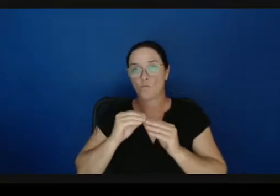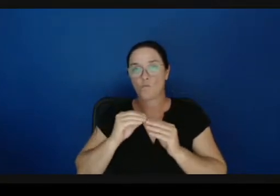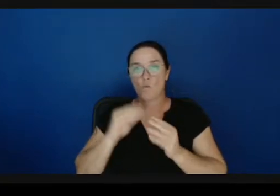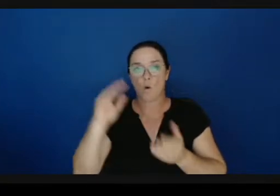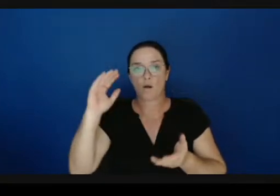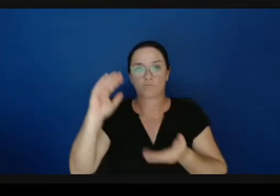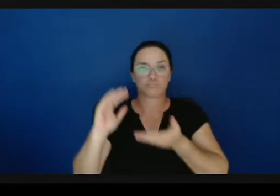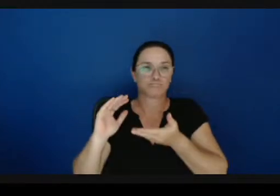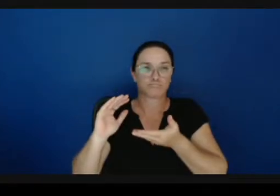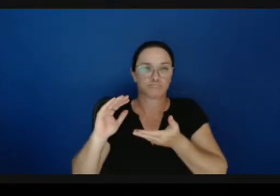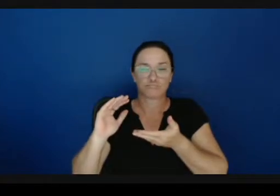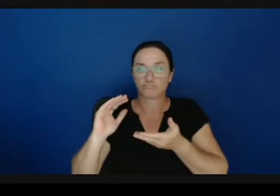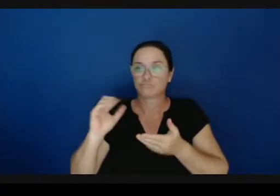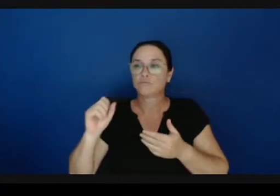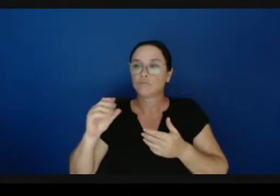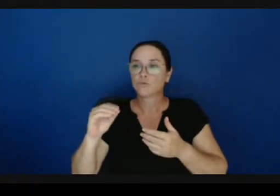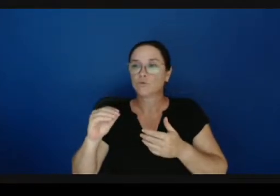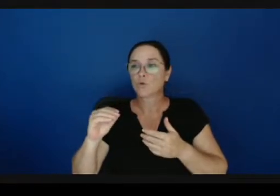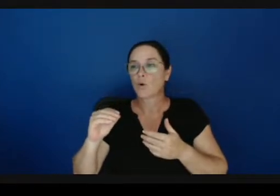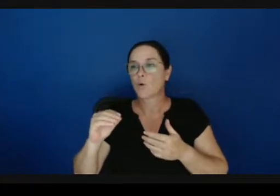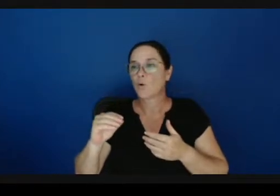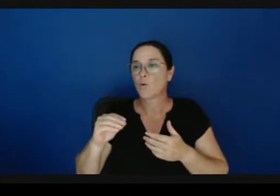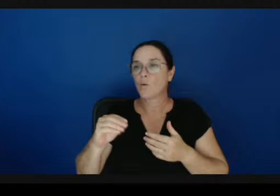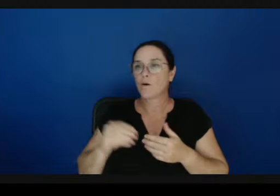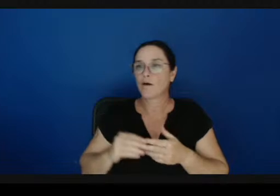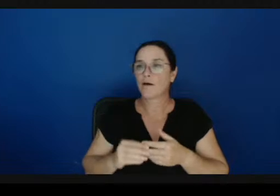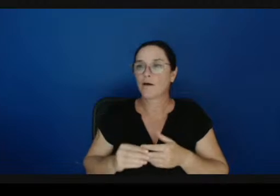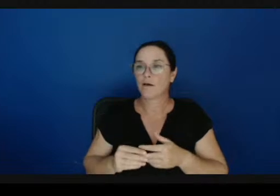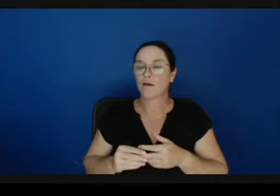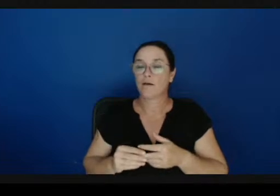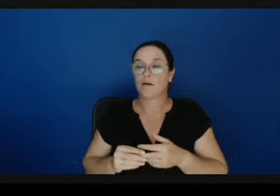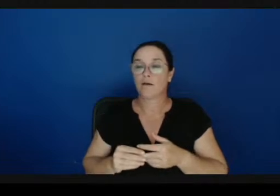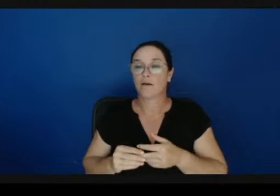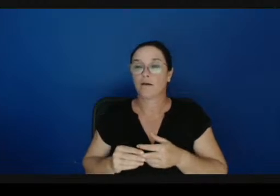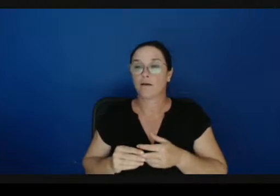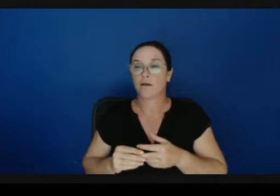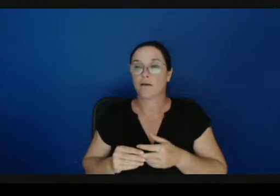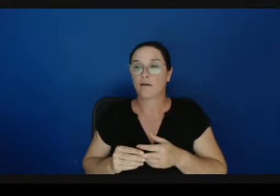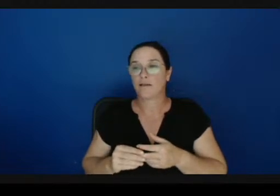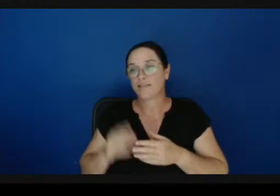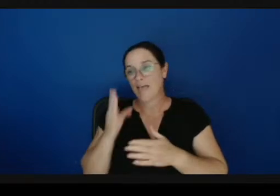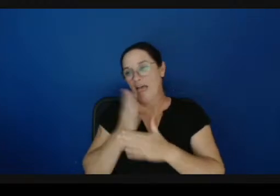believe that this is too tight of data, and really the average is down here where the red line